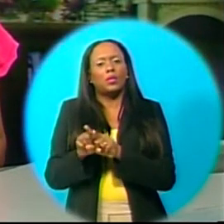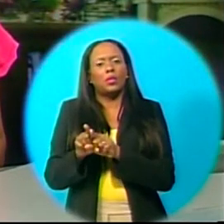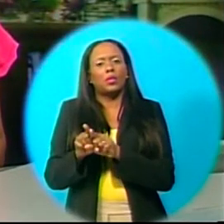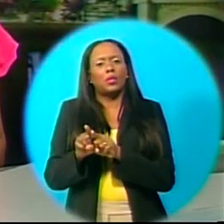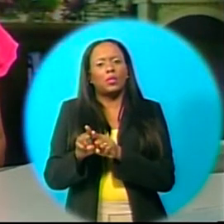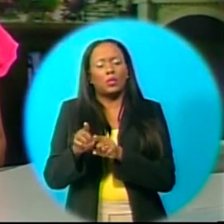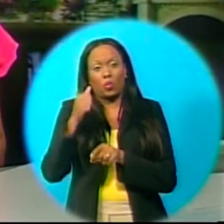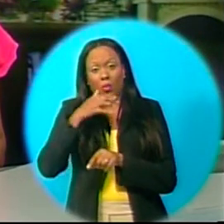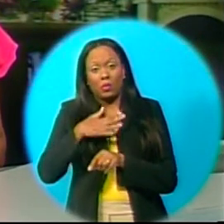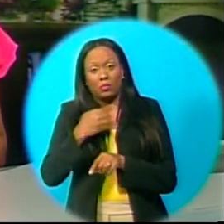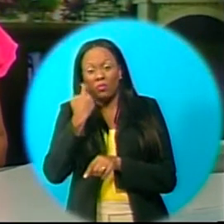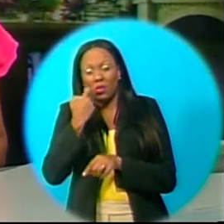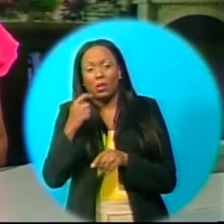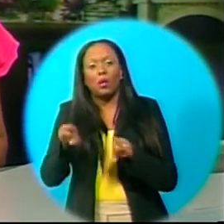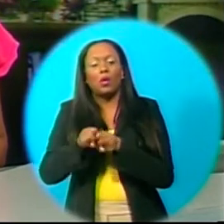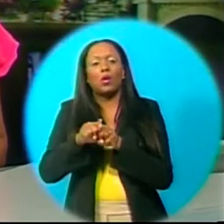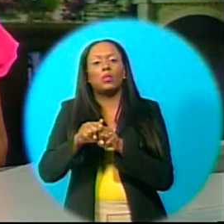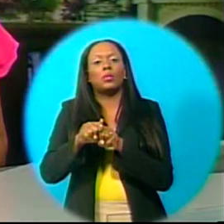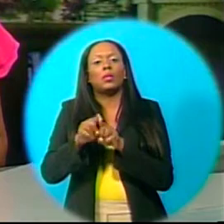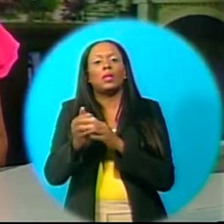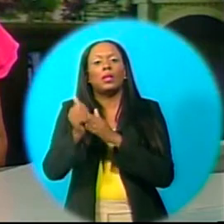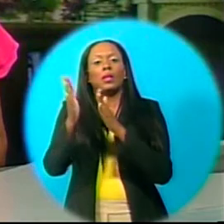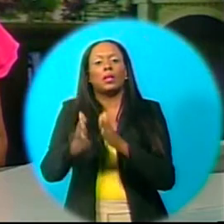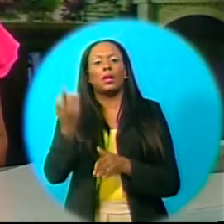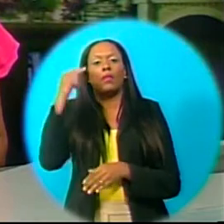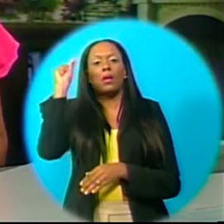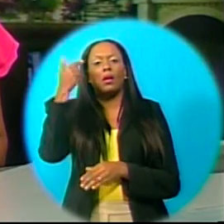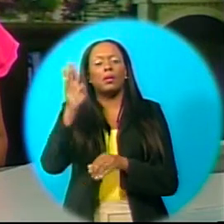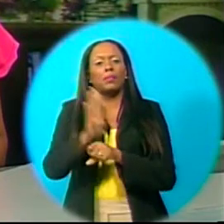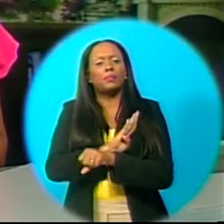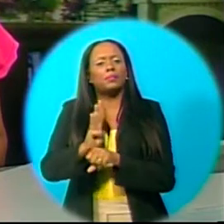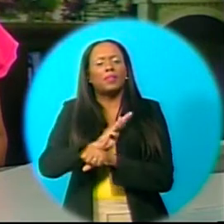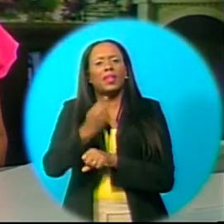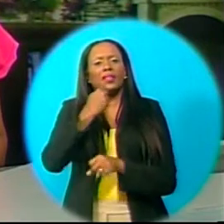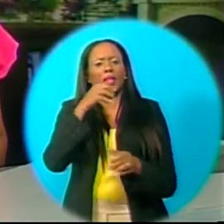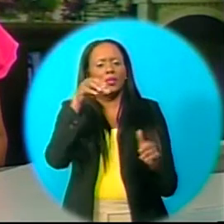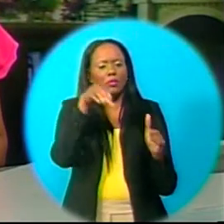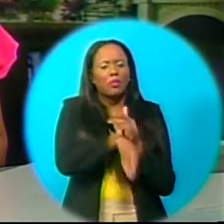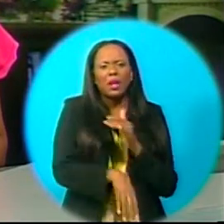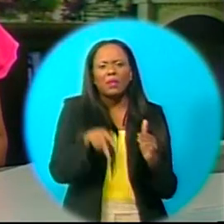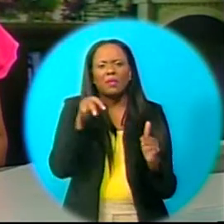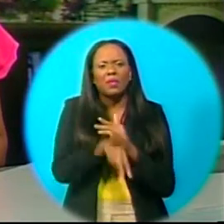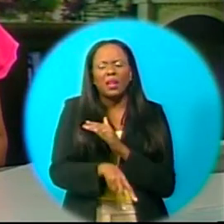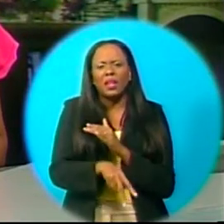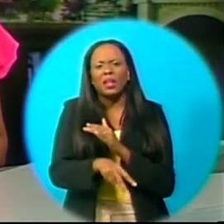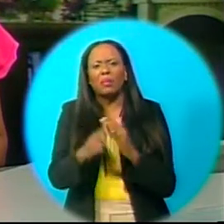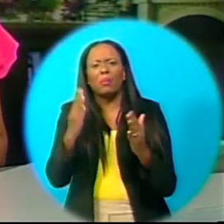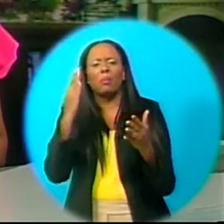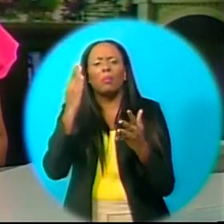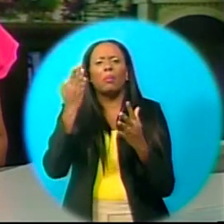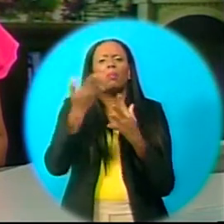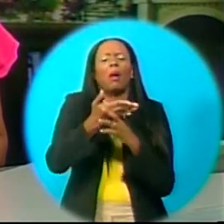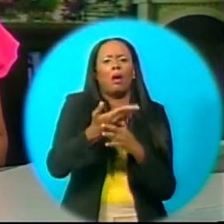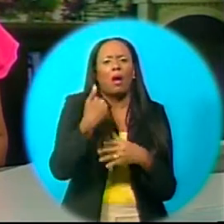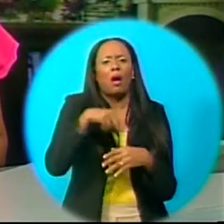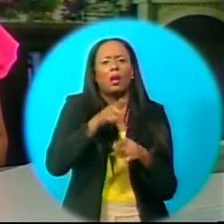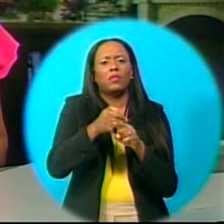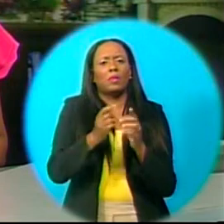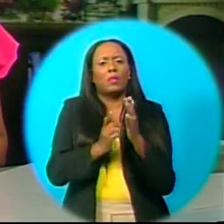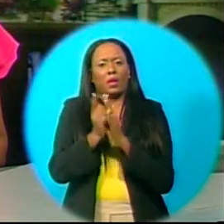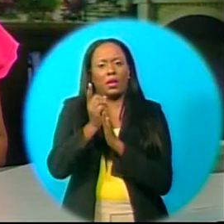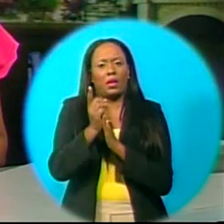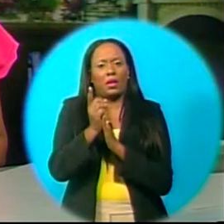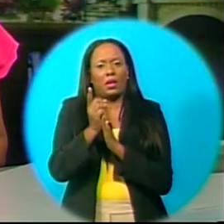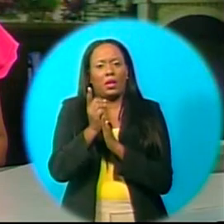is also the leader of government business in the Senate, says crime and violence are hindrances to the island's economic and social development. She says